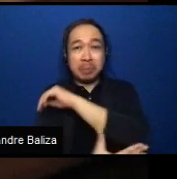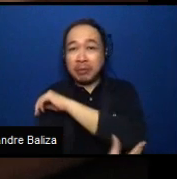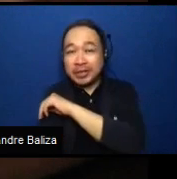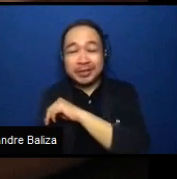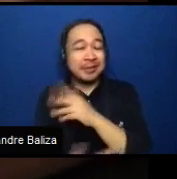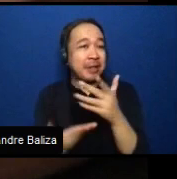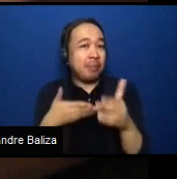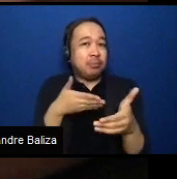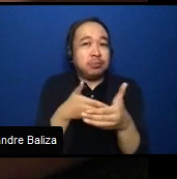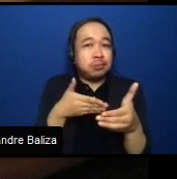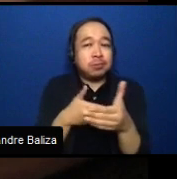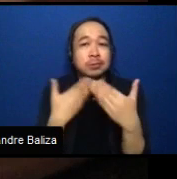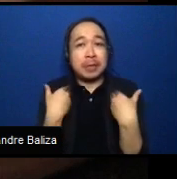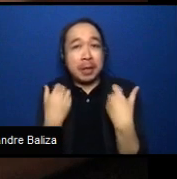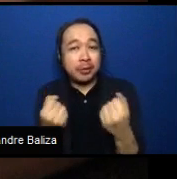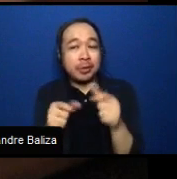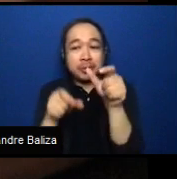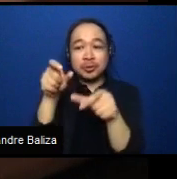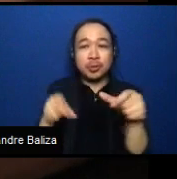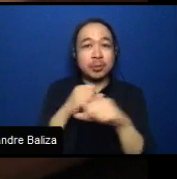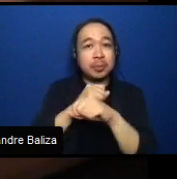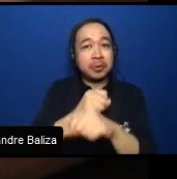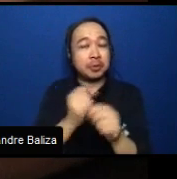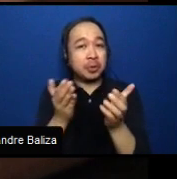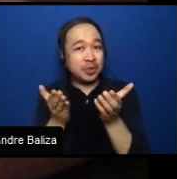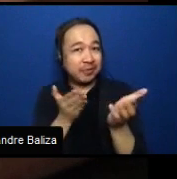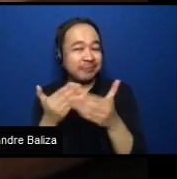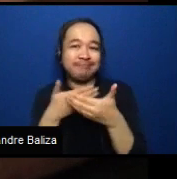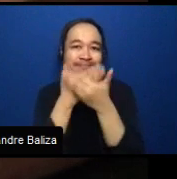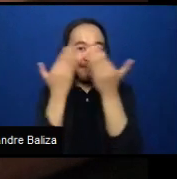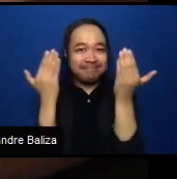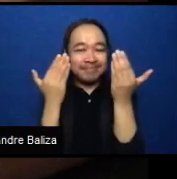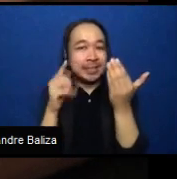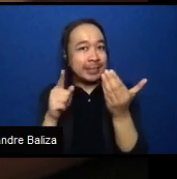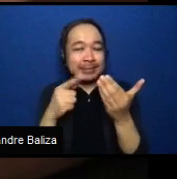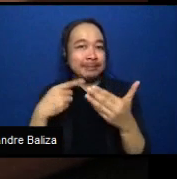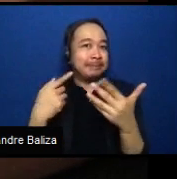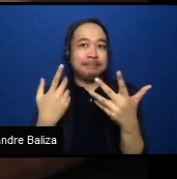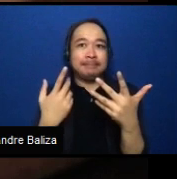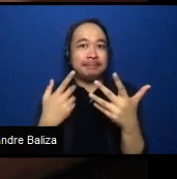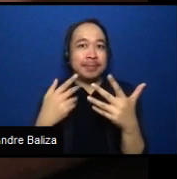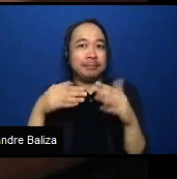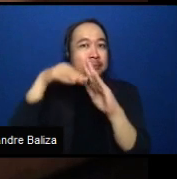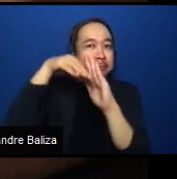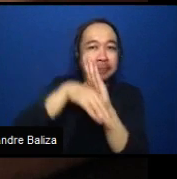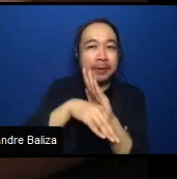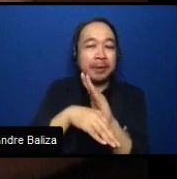health and social protection services, which has been further exacerbated by the COVID-19